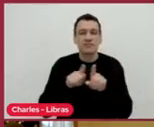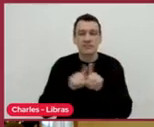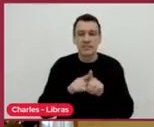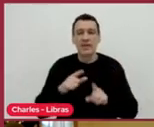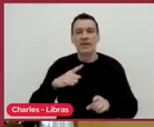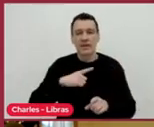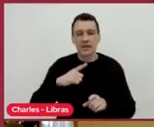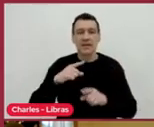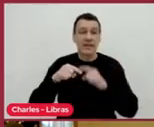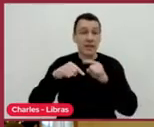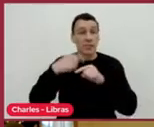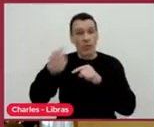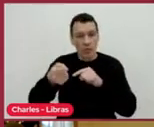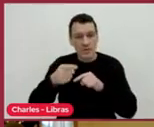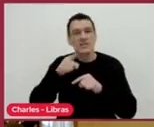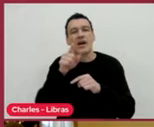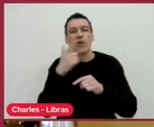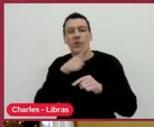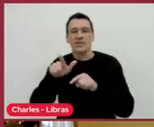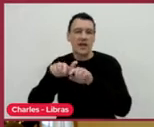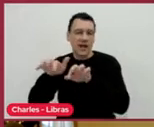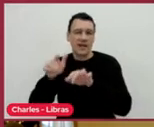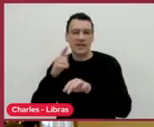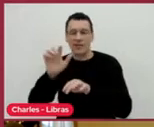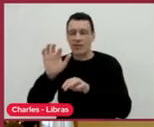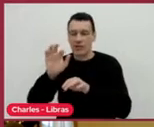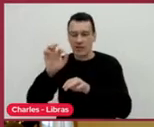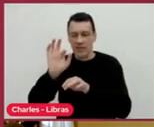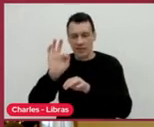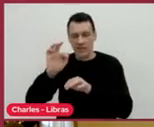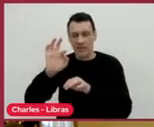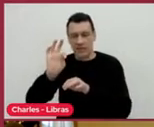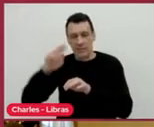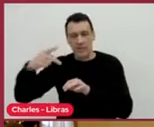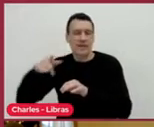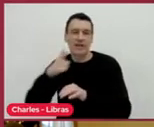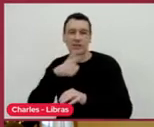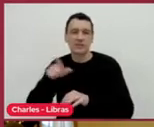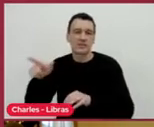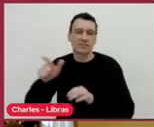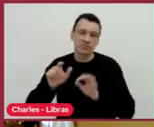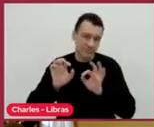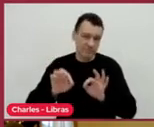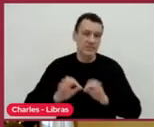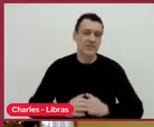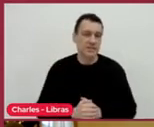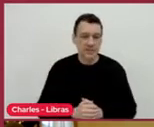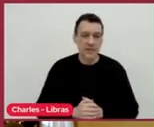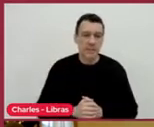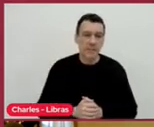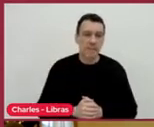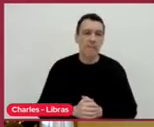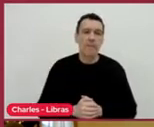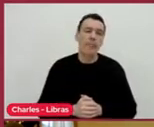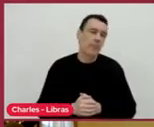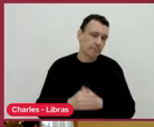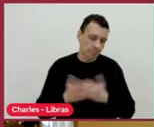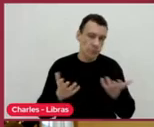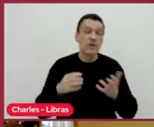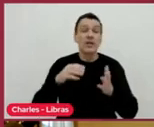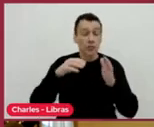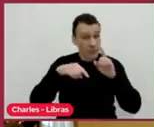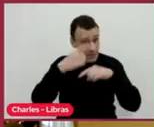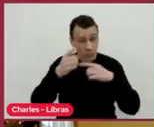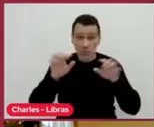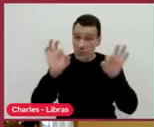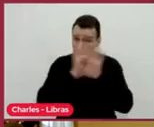confirmed will query the same data, and then query also the FTP files, and obviously we have a total. That's the